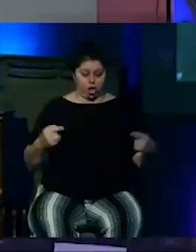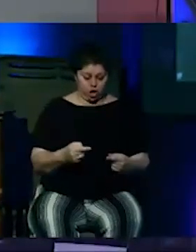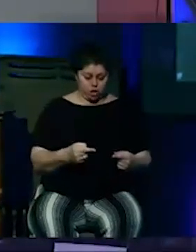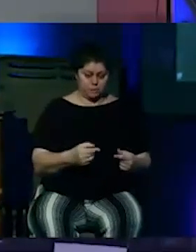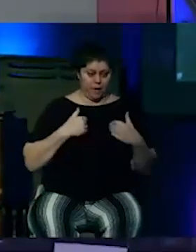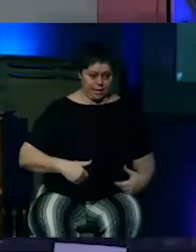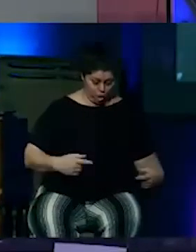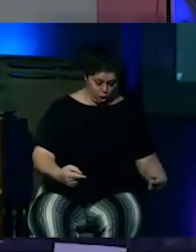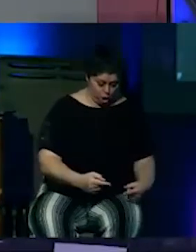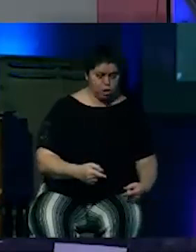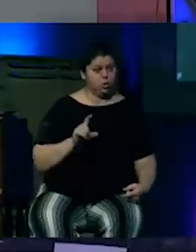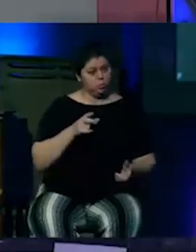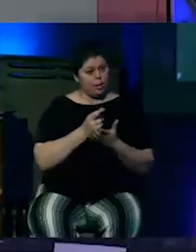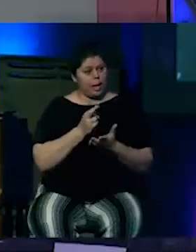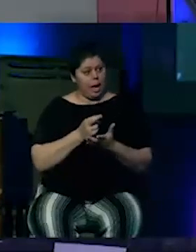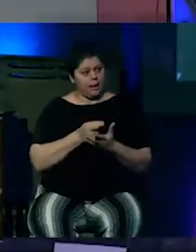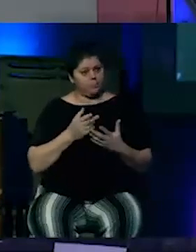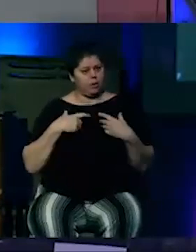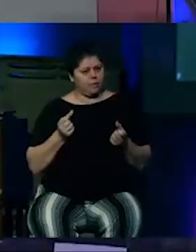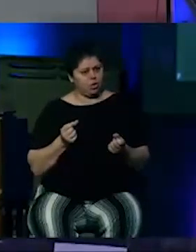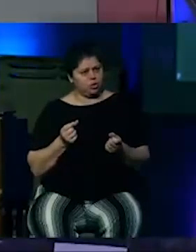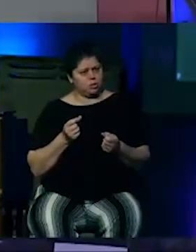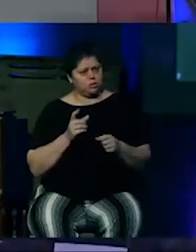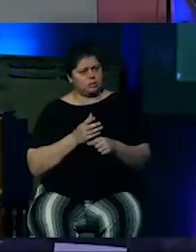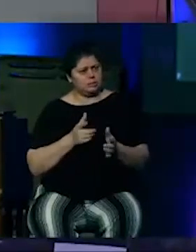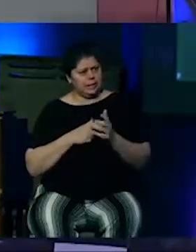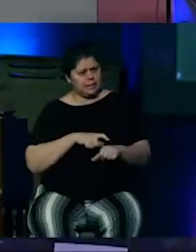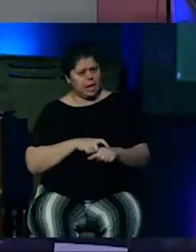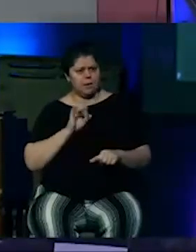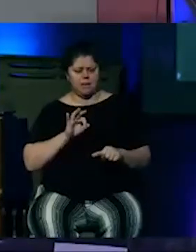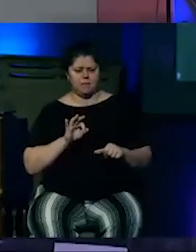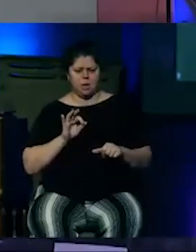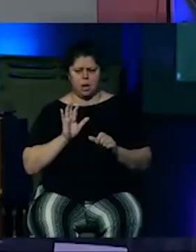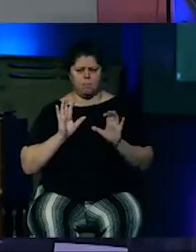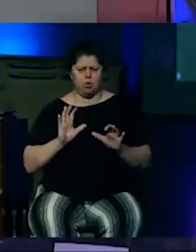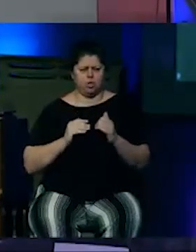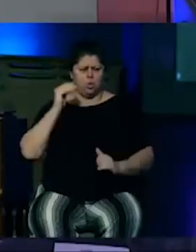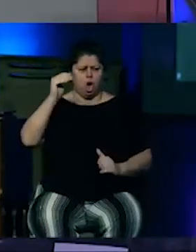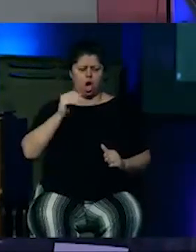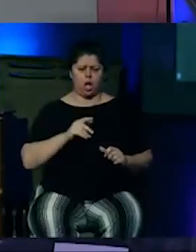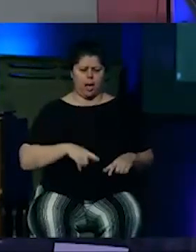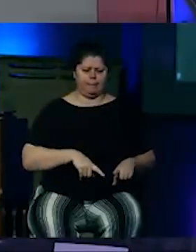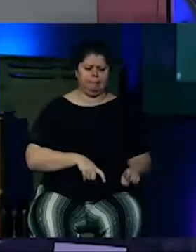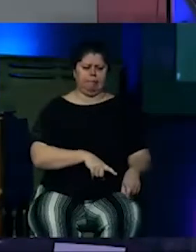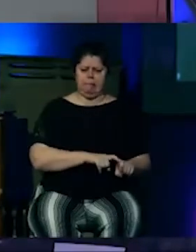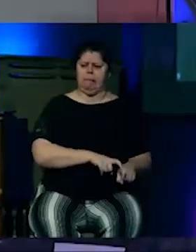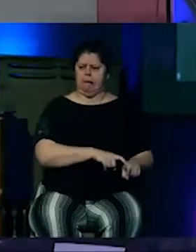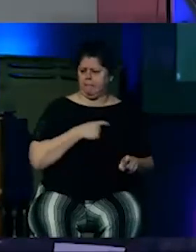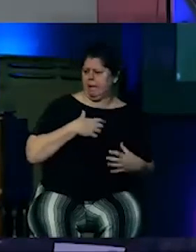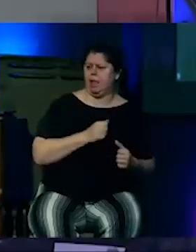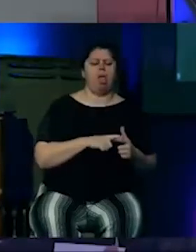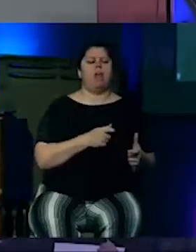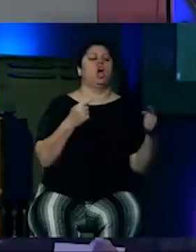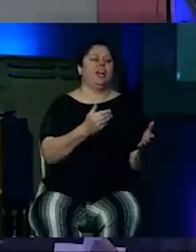know, rehab, you know? And if you push yourself too hard, you re-injure yourself.